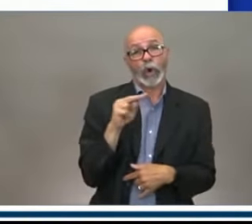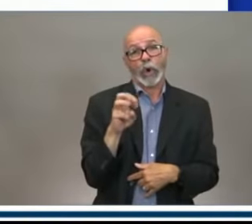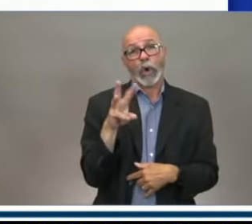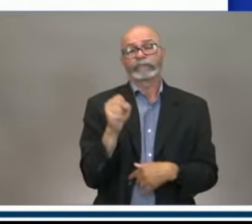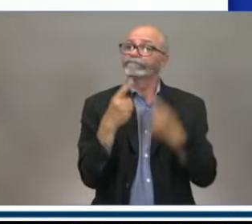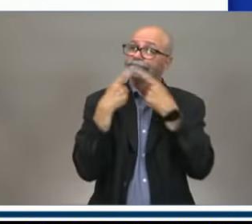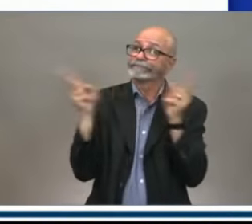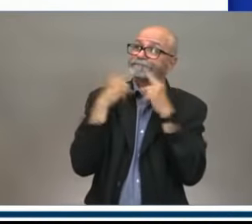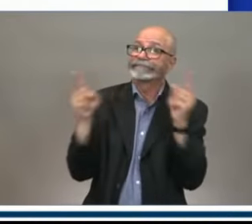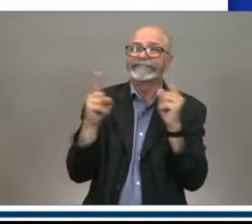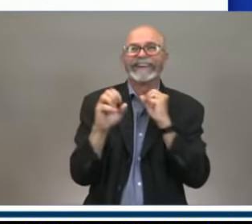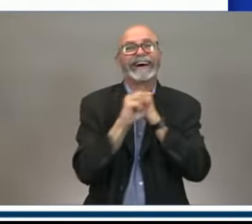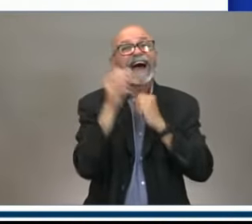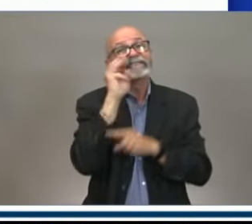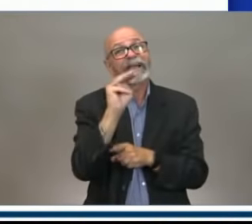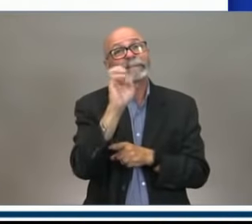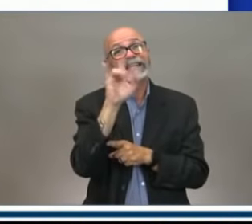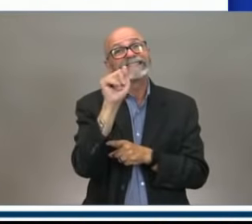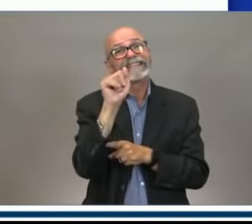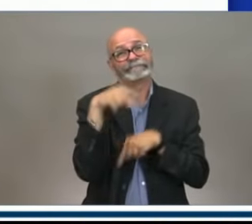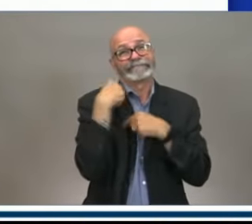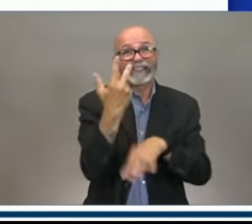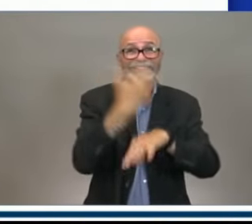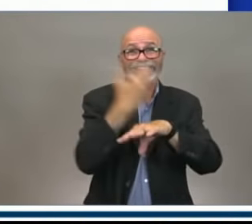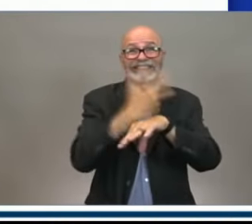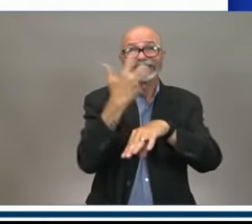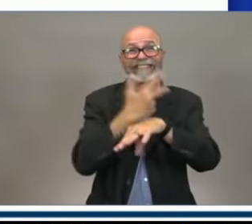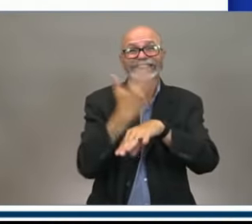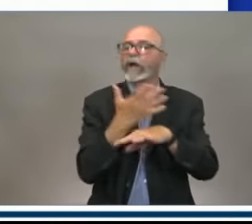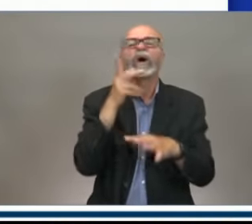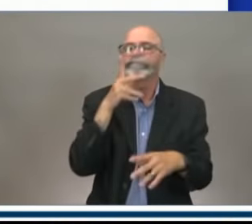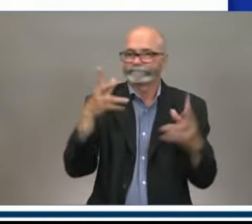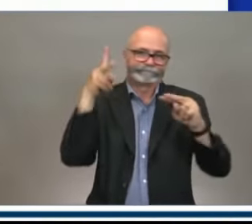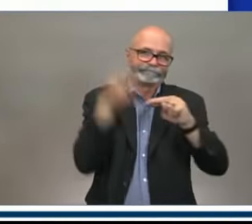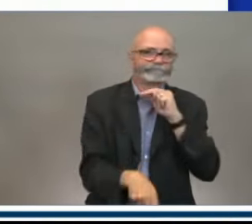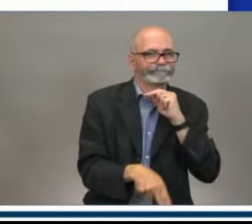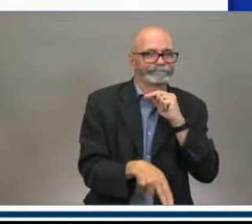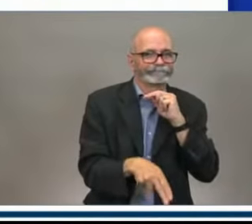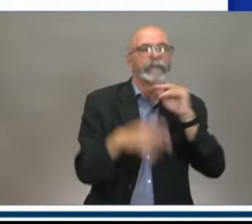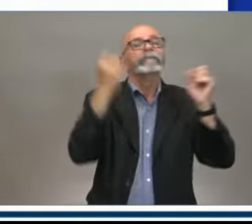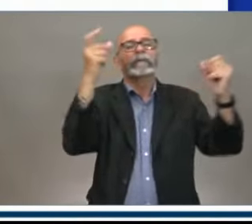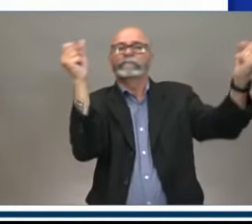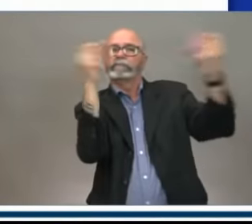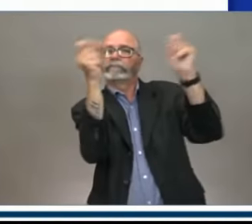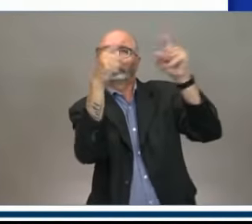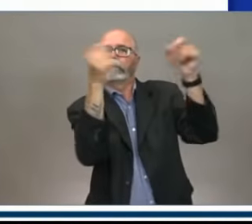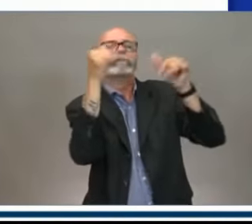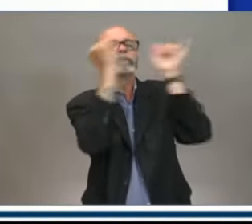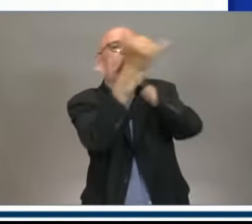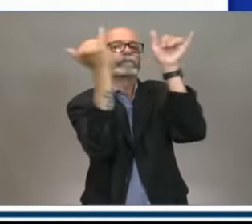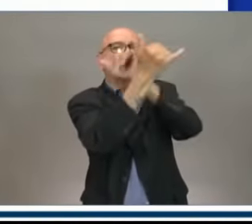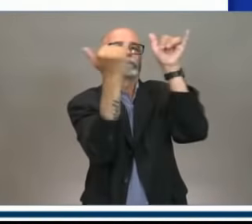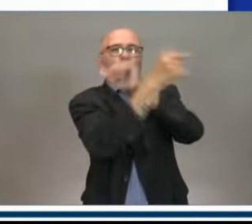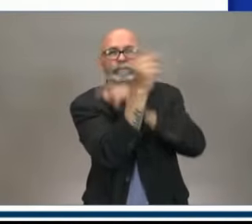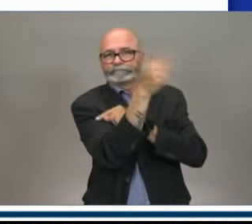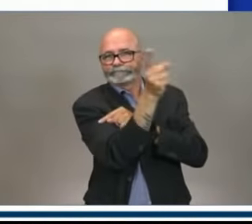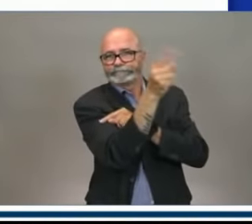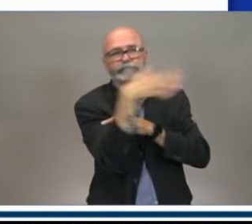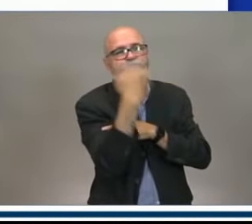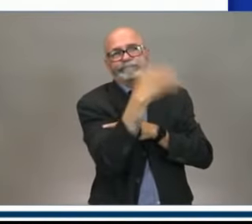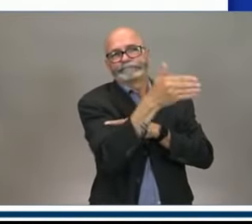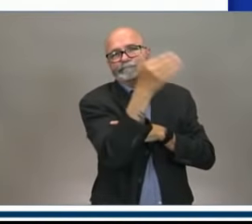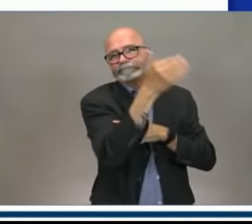but like every day, Dr. Strang and I will continue to be talking and working on the next steps, what the next steps of opening up our province look